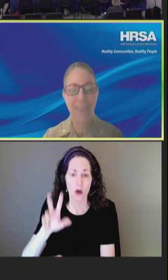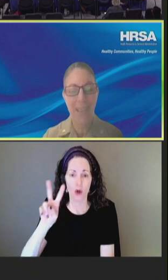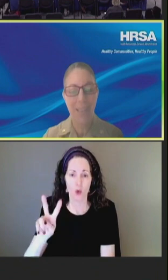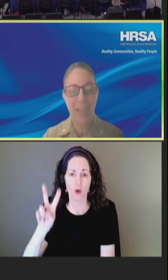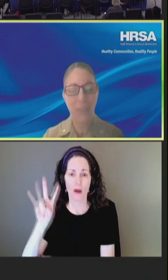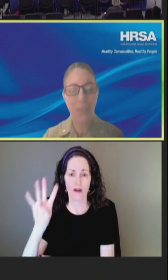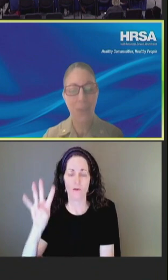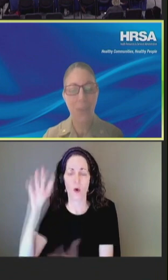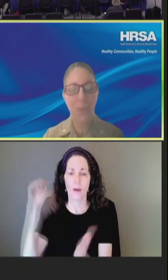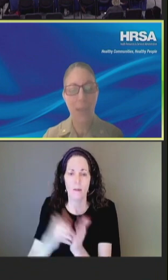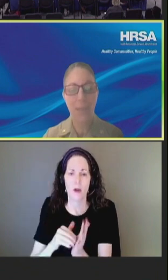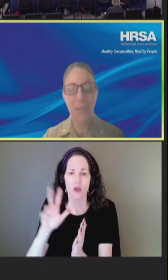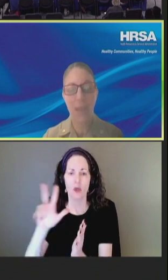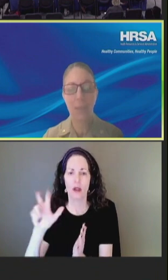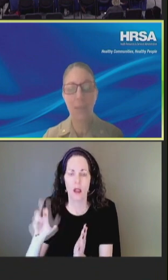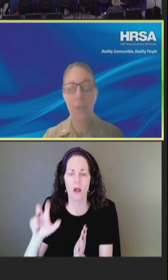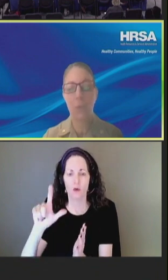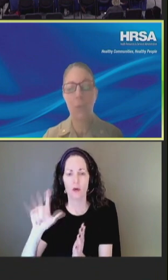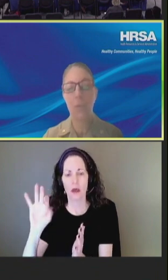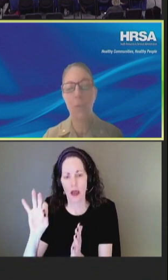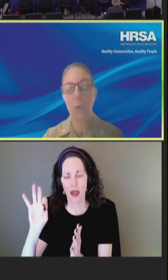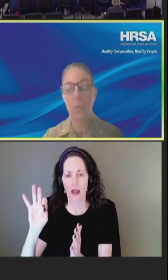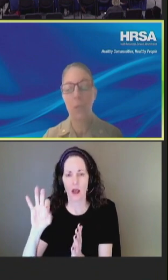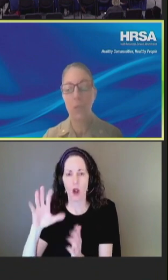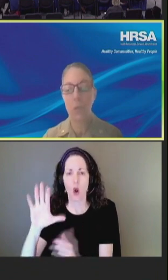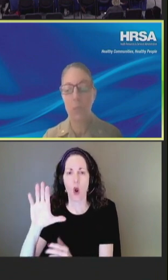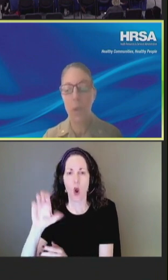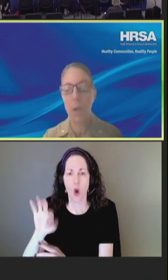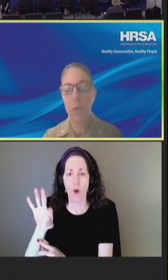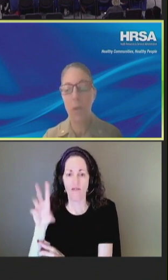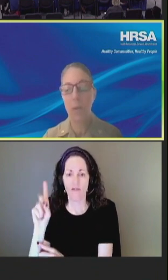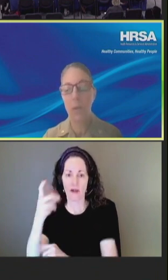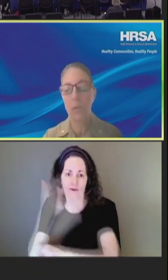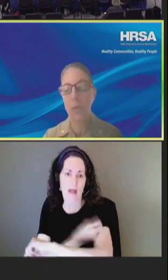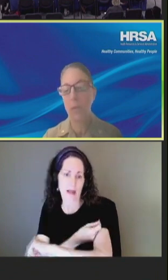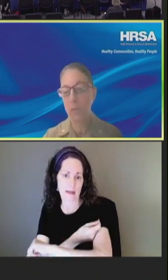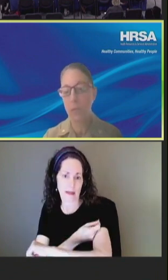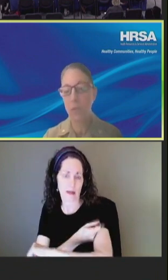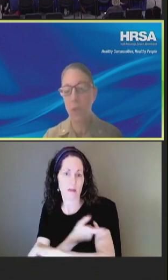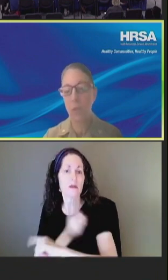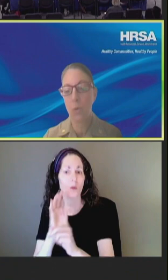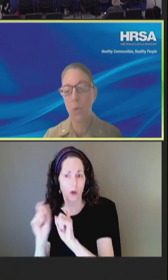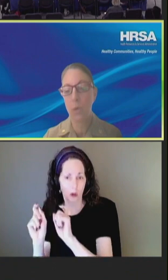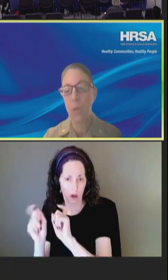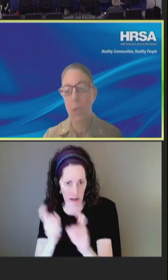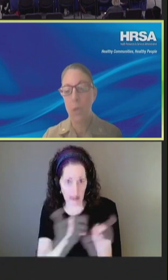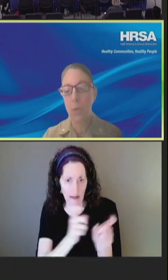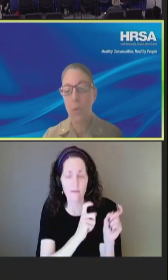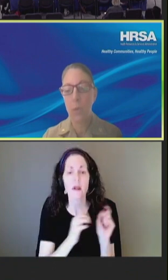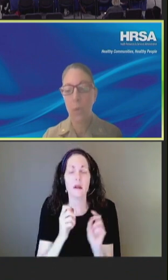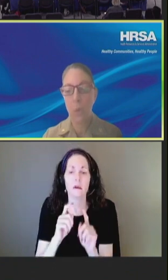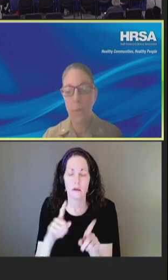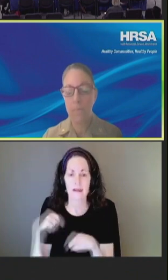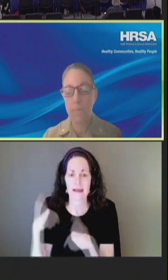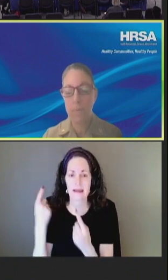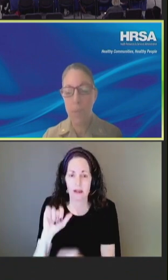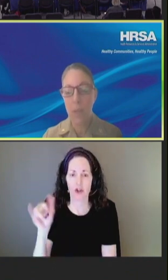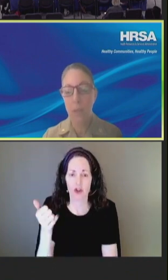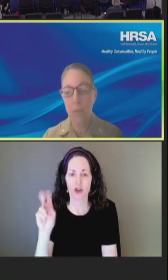24,349,000 COVID-19 vaccine doses were administered by all healthcare centers since January